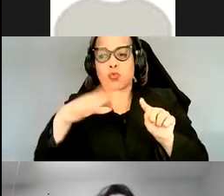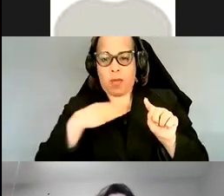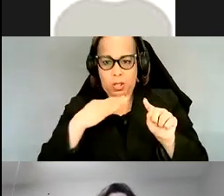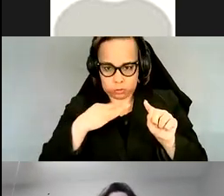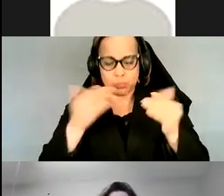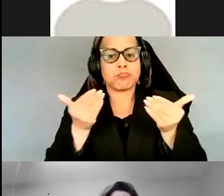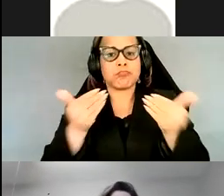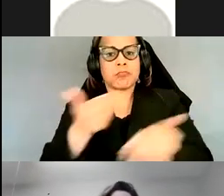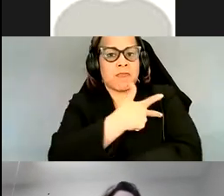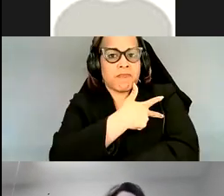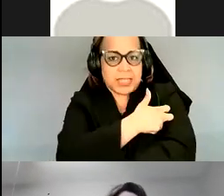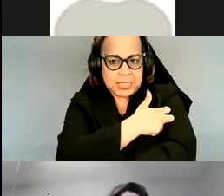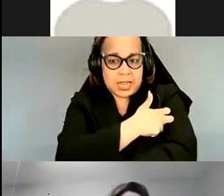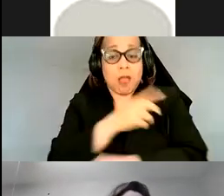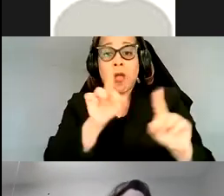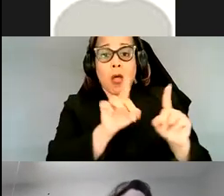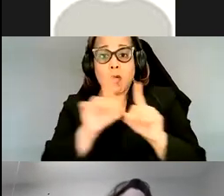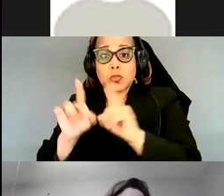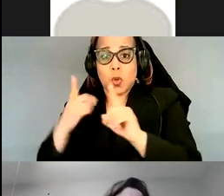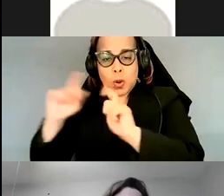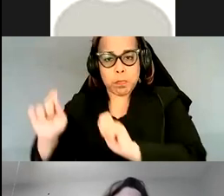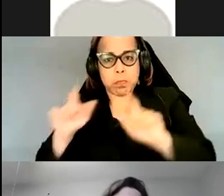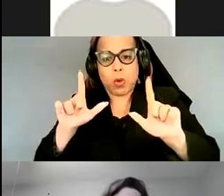be vaccinated. As I said, we're also posting